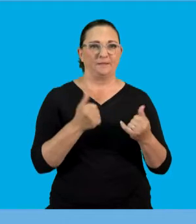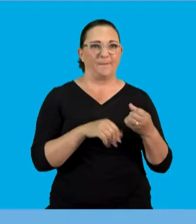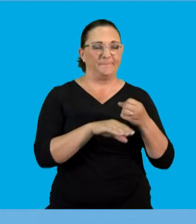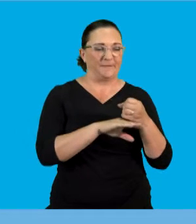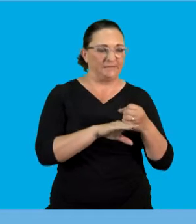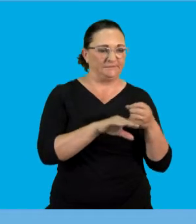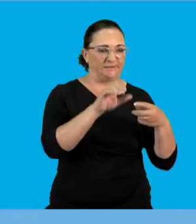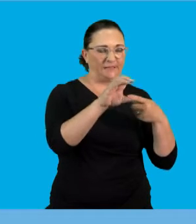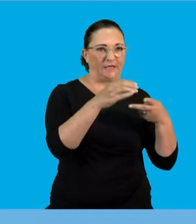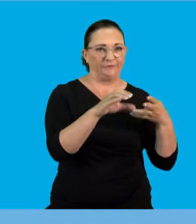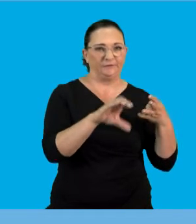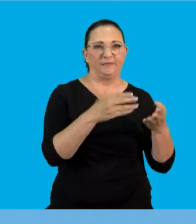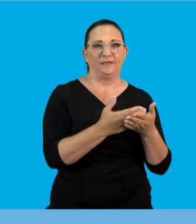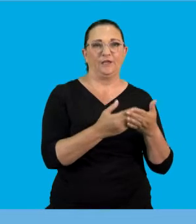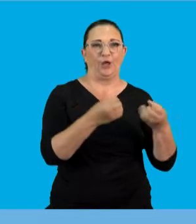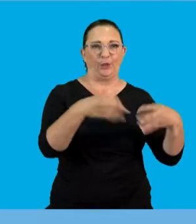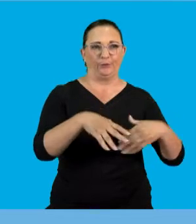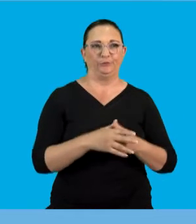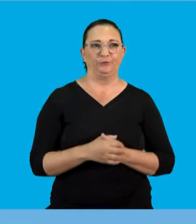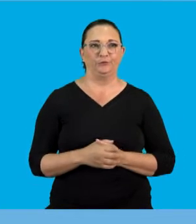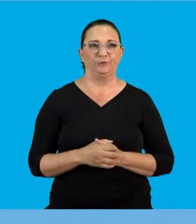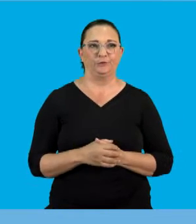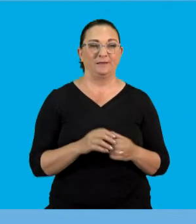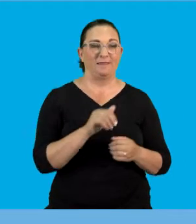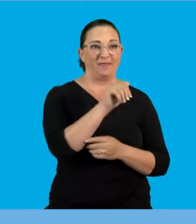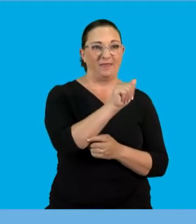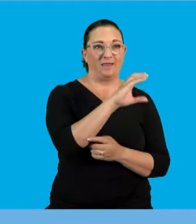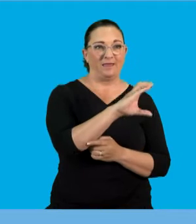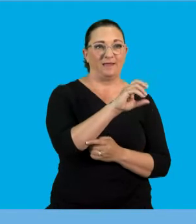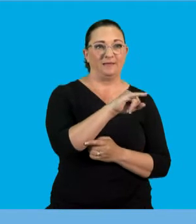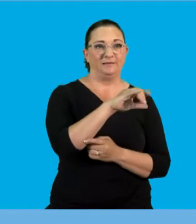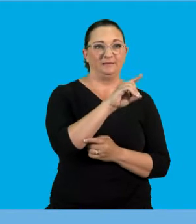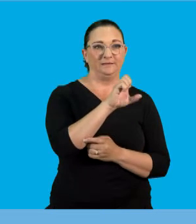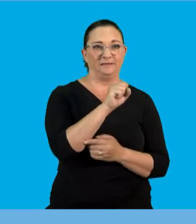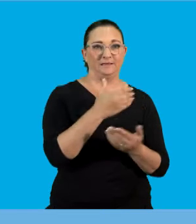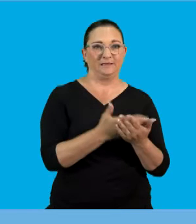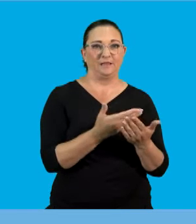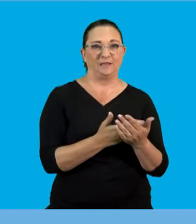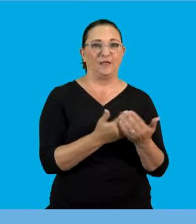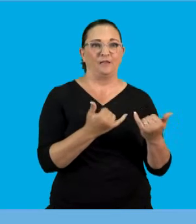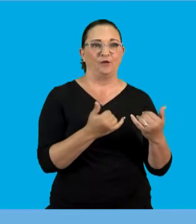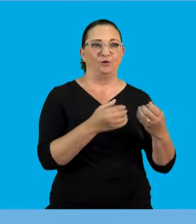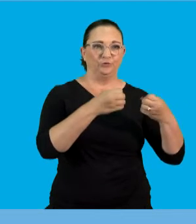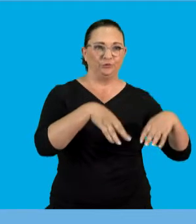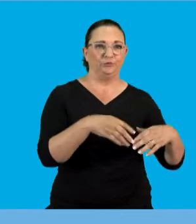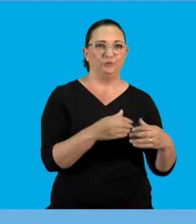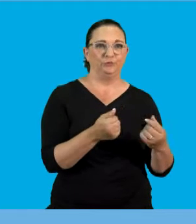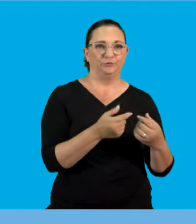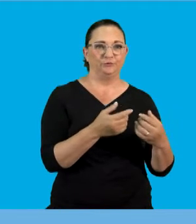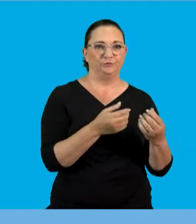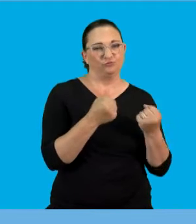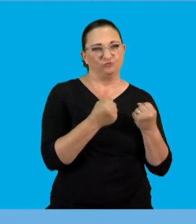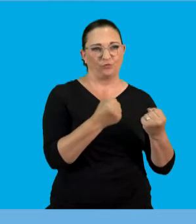bases lose their basic characteristic. What makes them a base? So an acid can make a base to lose its